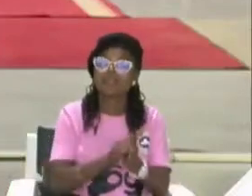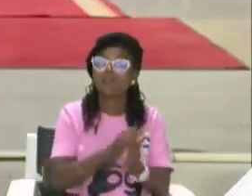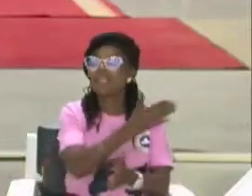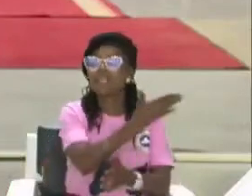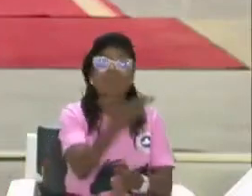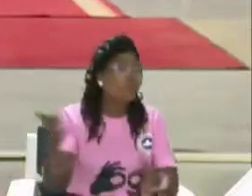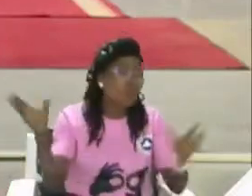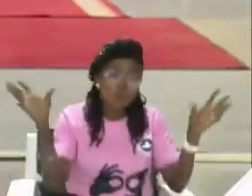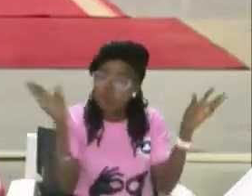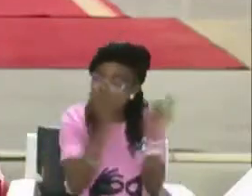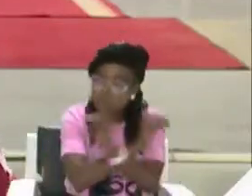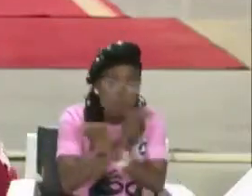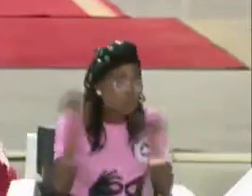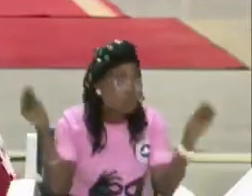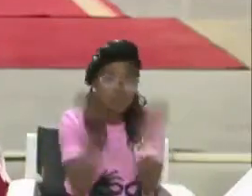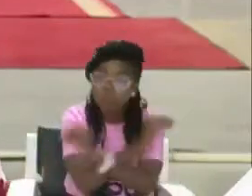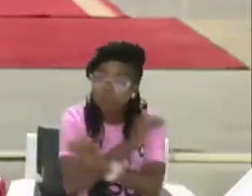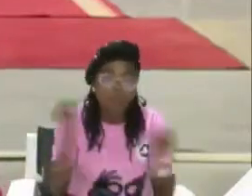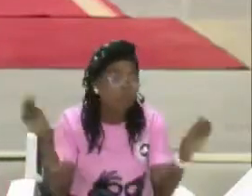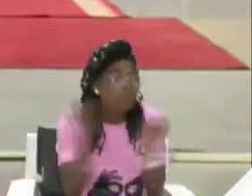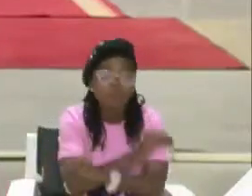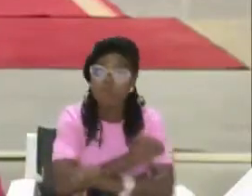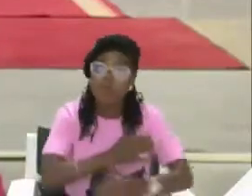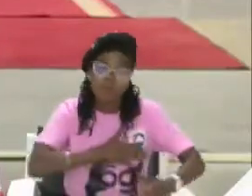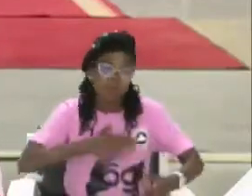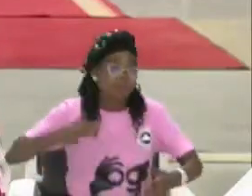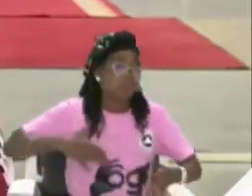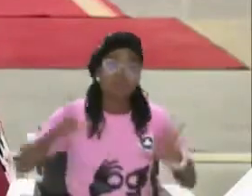no sign of cancer in my two breasts.